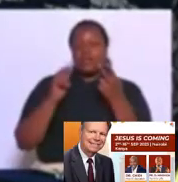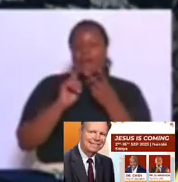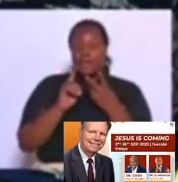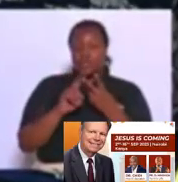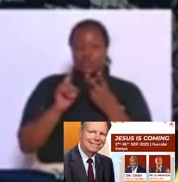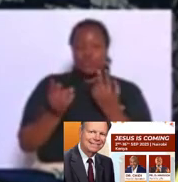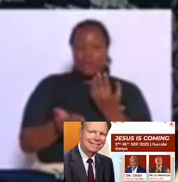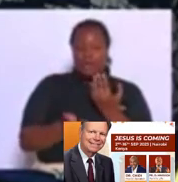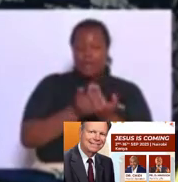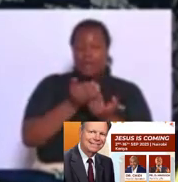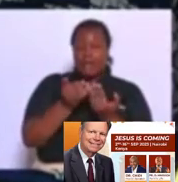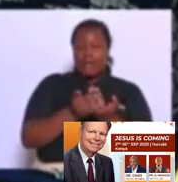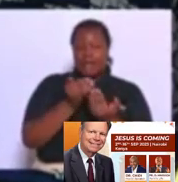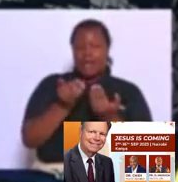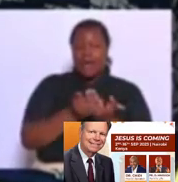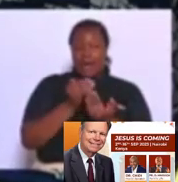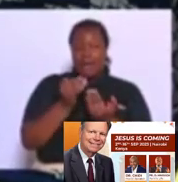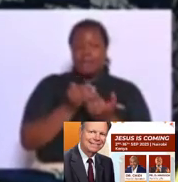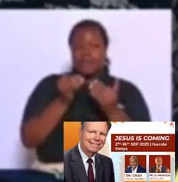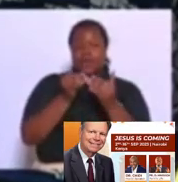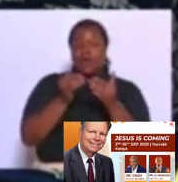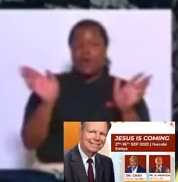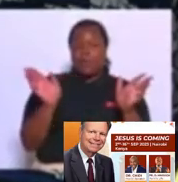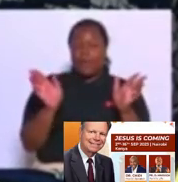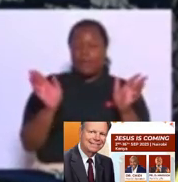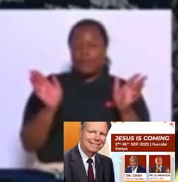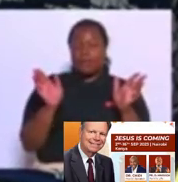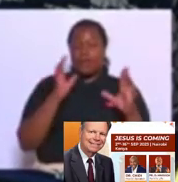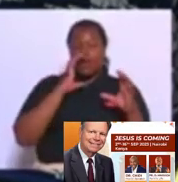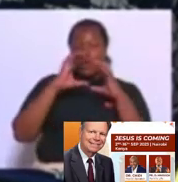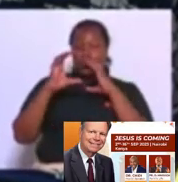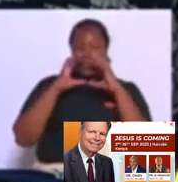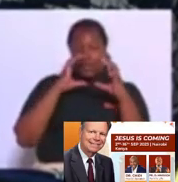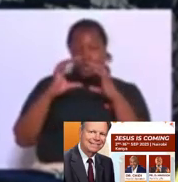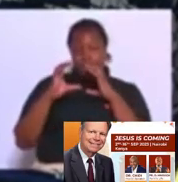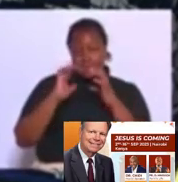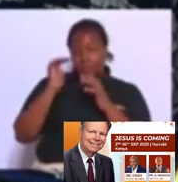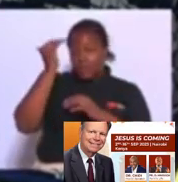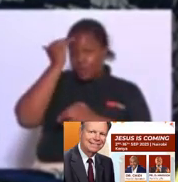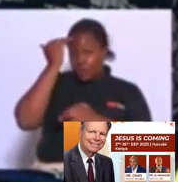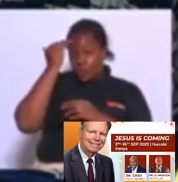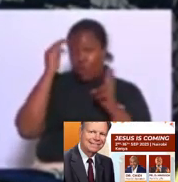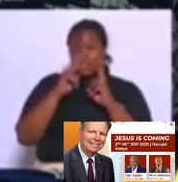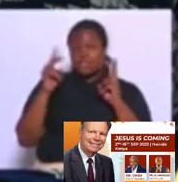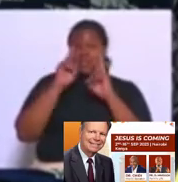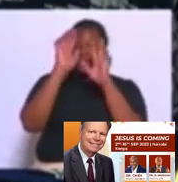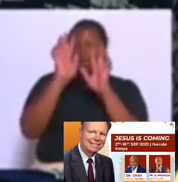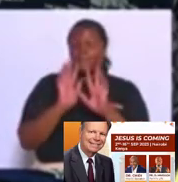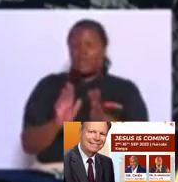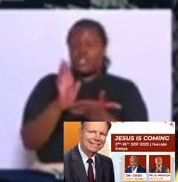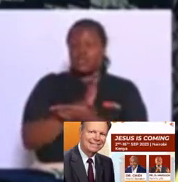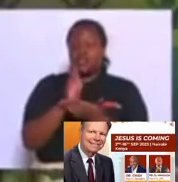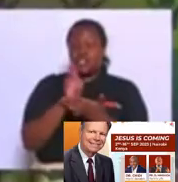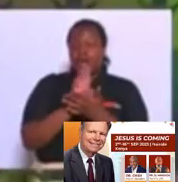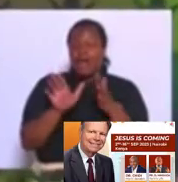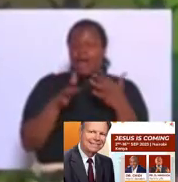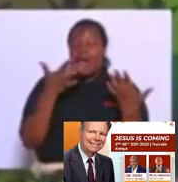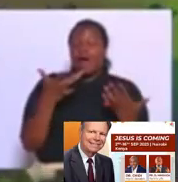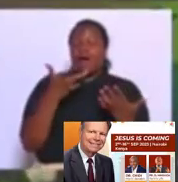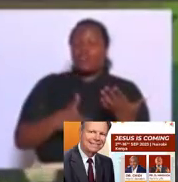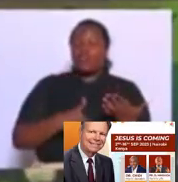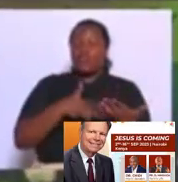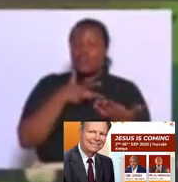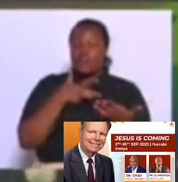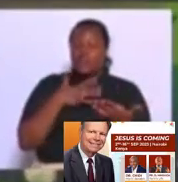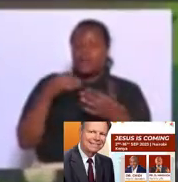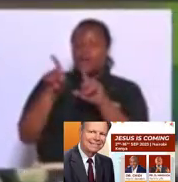open communion. You know, it's so important to share sometimes how you're feeling.